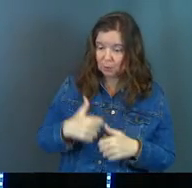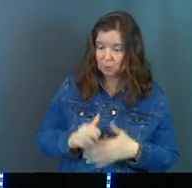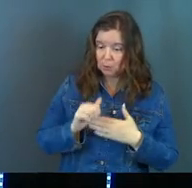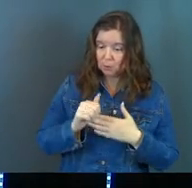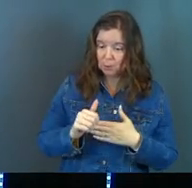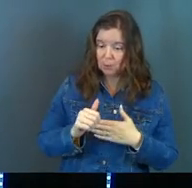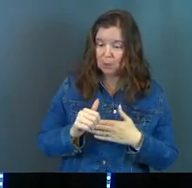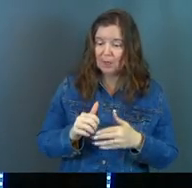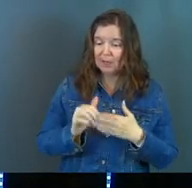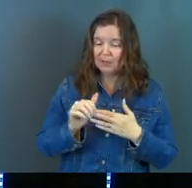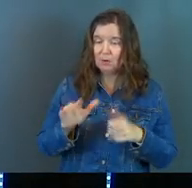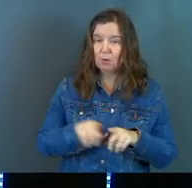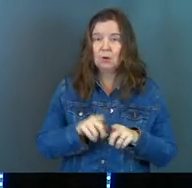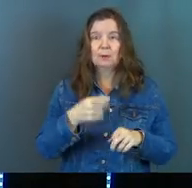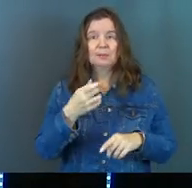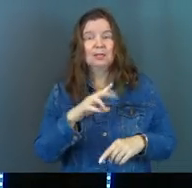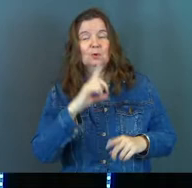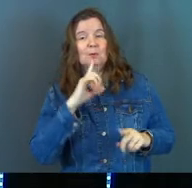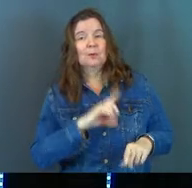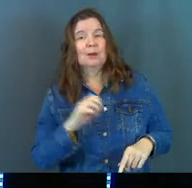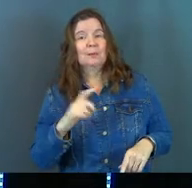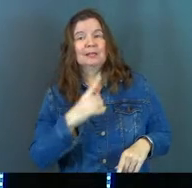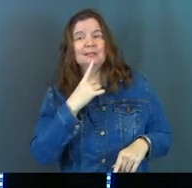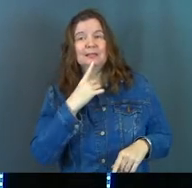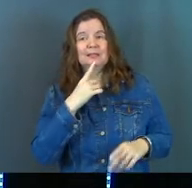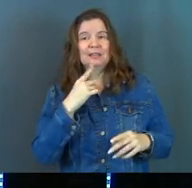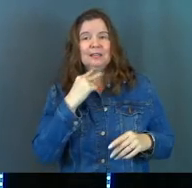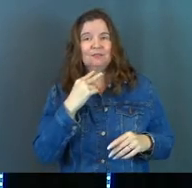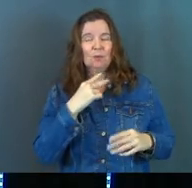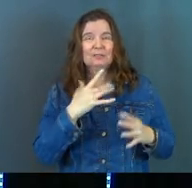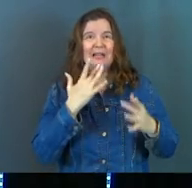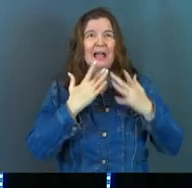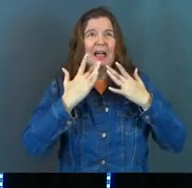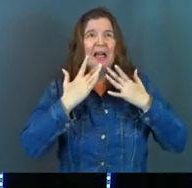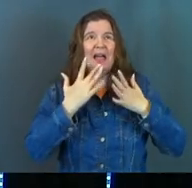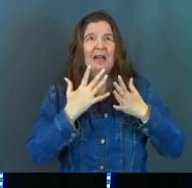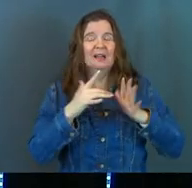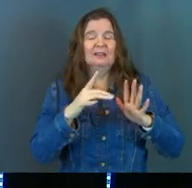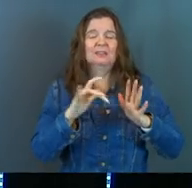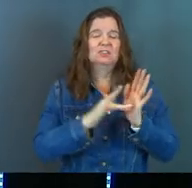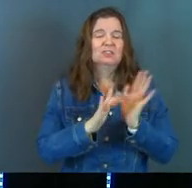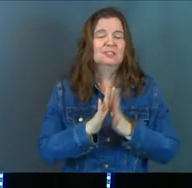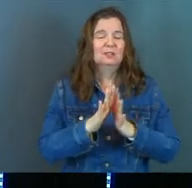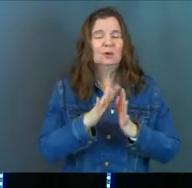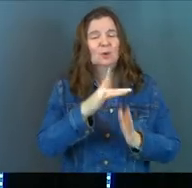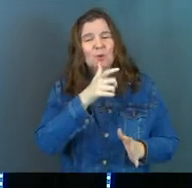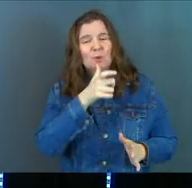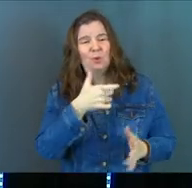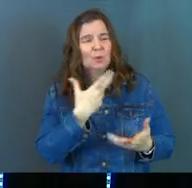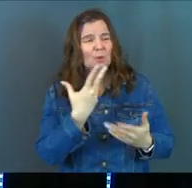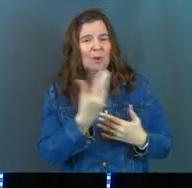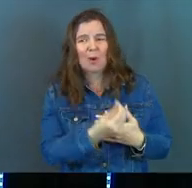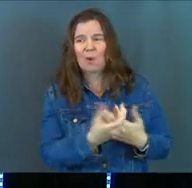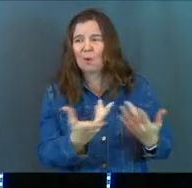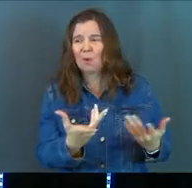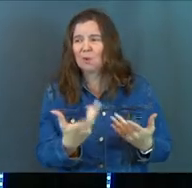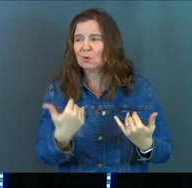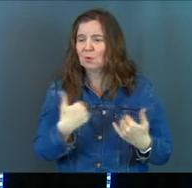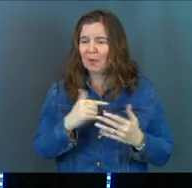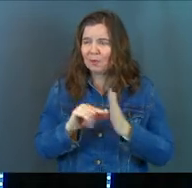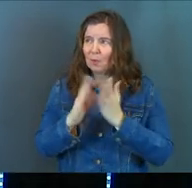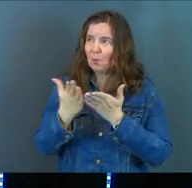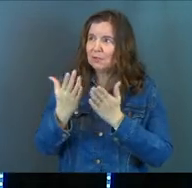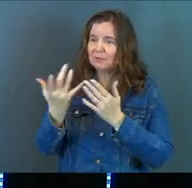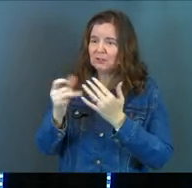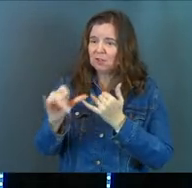to leave also? And Peter responded back to him in this voice of desperation and said, Jesus, to whom shall we go? You have the